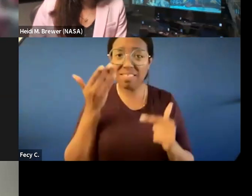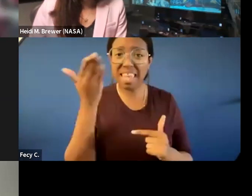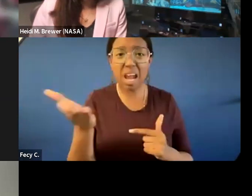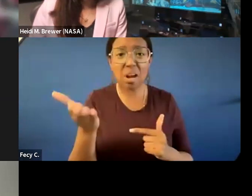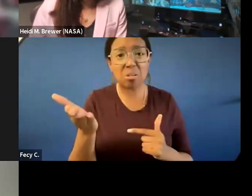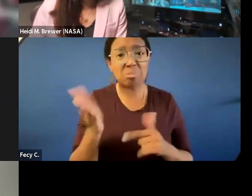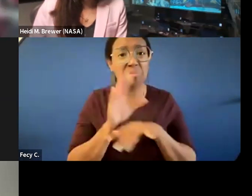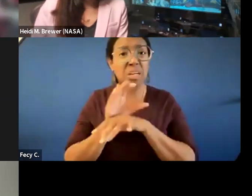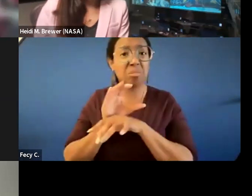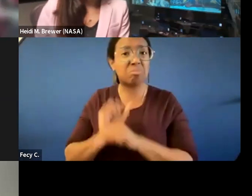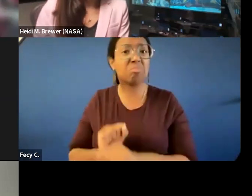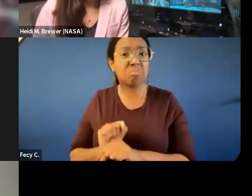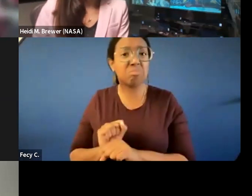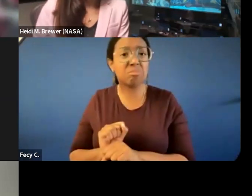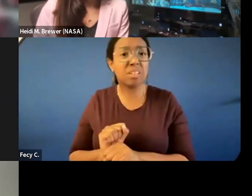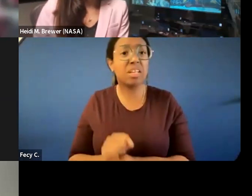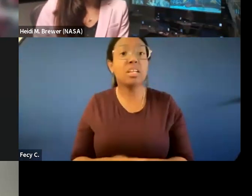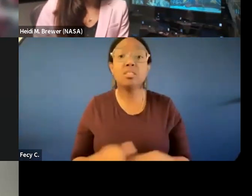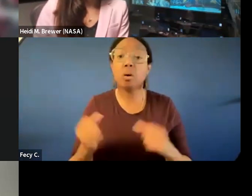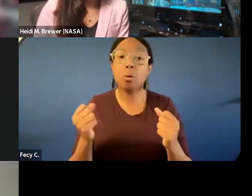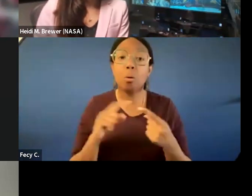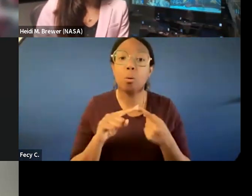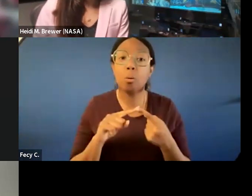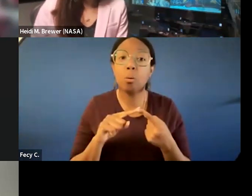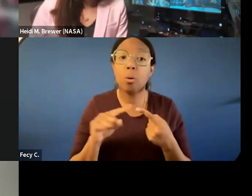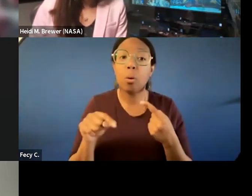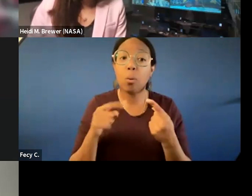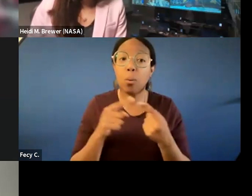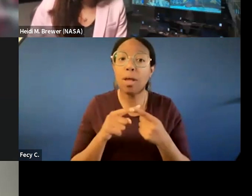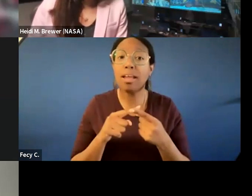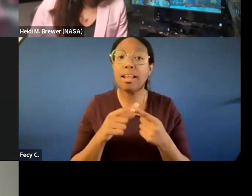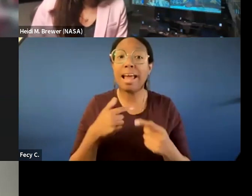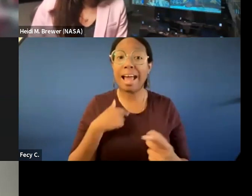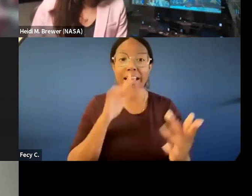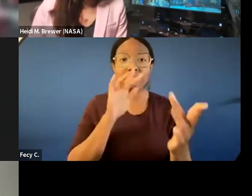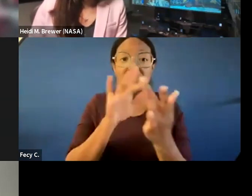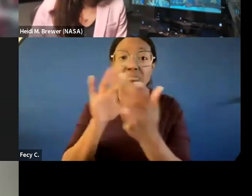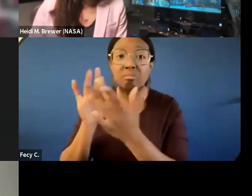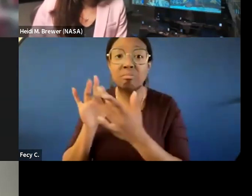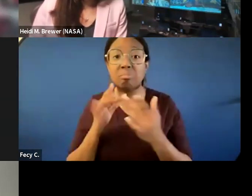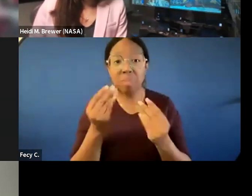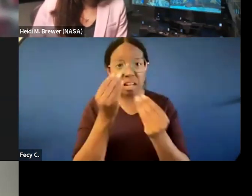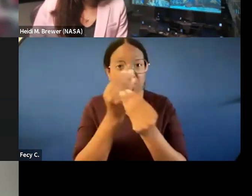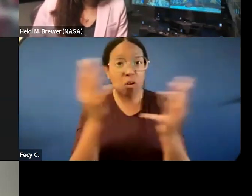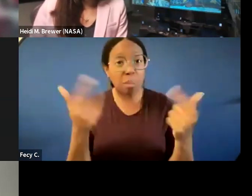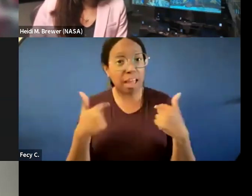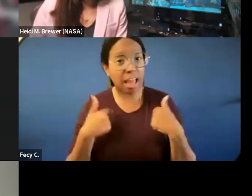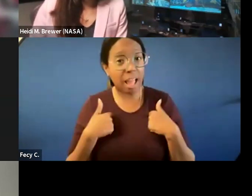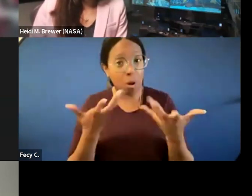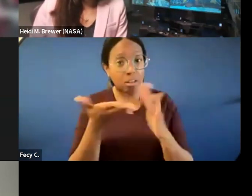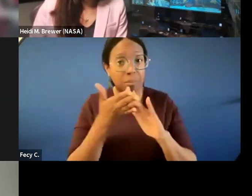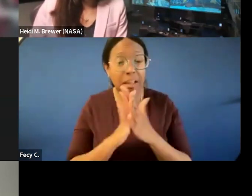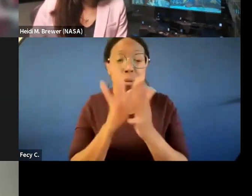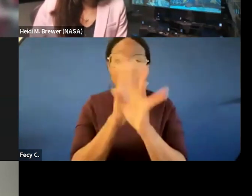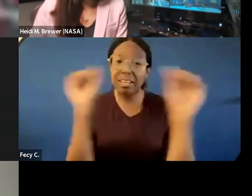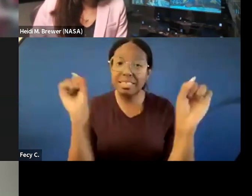I reached out to a lot of people saying, hey, I'm interested in pursuing the role at the Miami Beach Chamber of Commerce as their president and CEO, I was told multiple